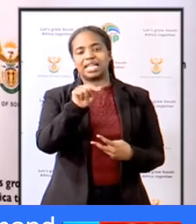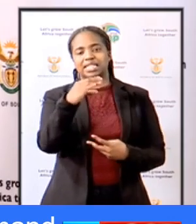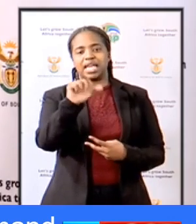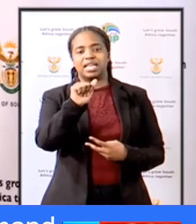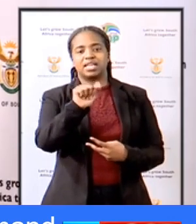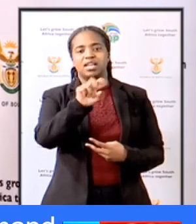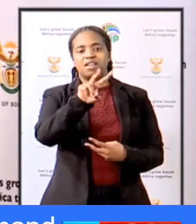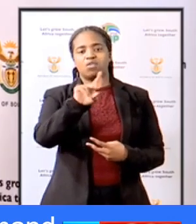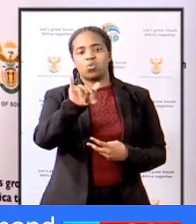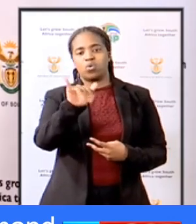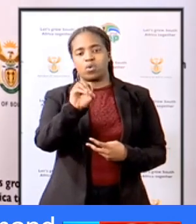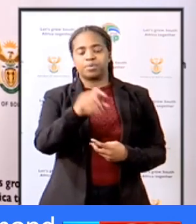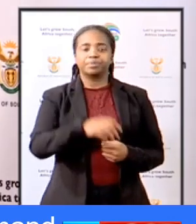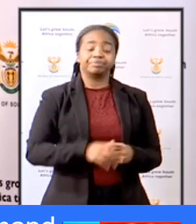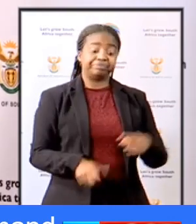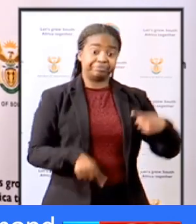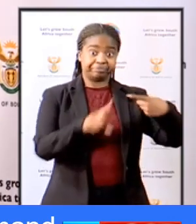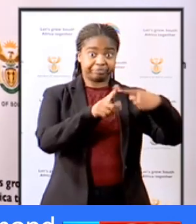Alex.